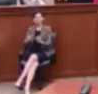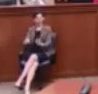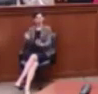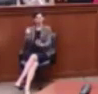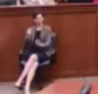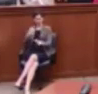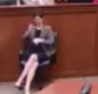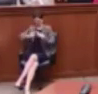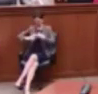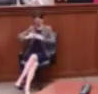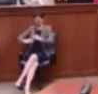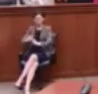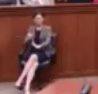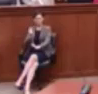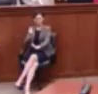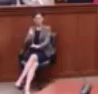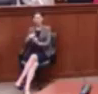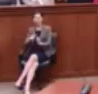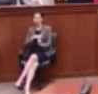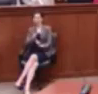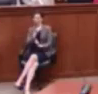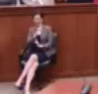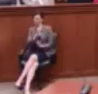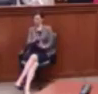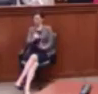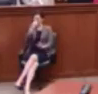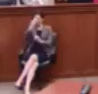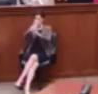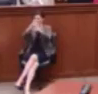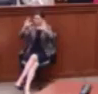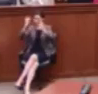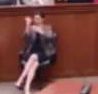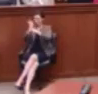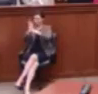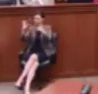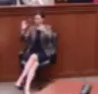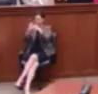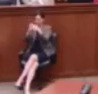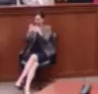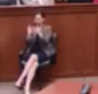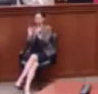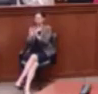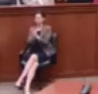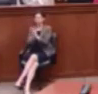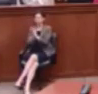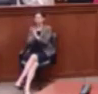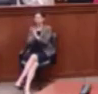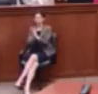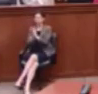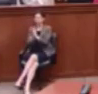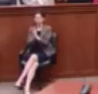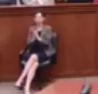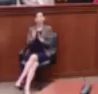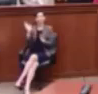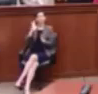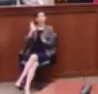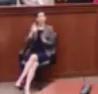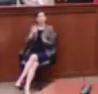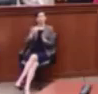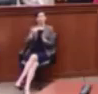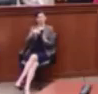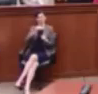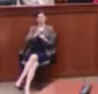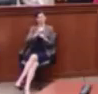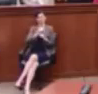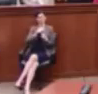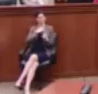guess my question to you is, help me reconcile in my head how we're not moving away from what has been a strength in this